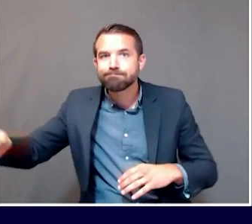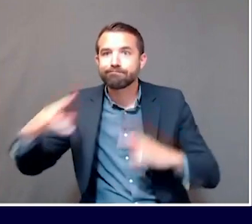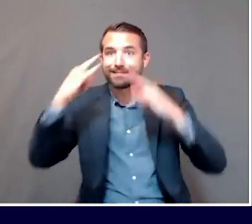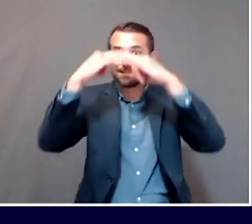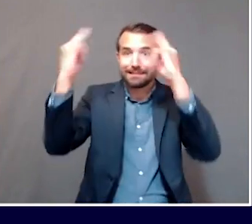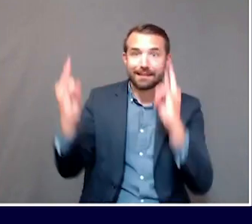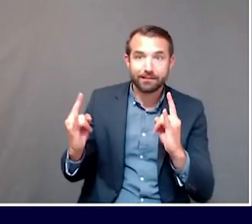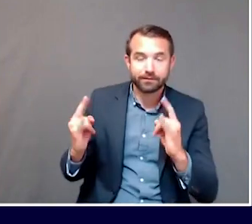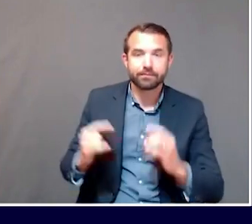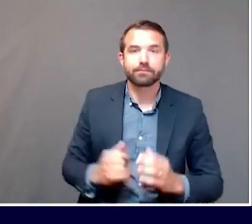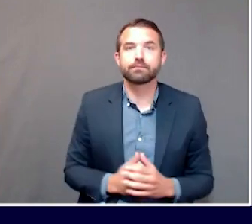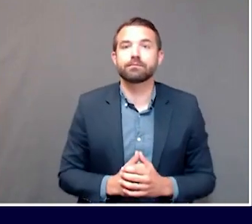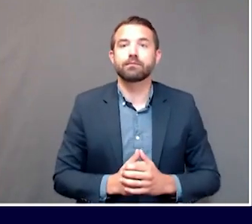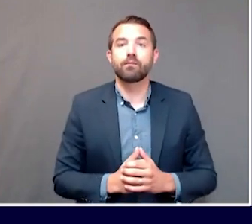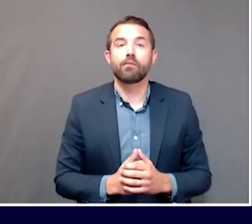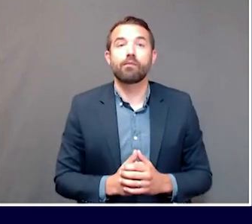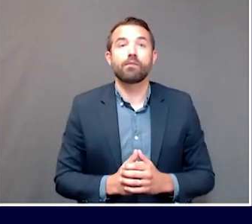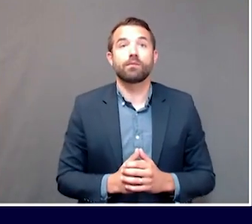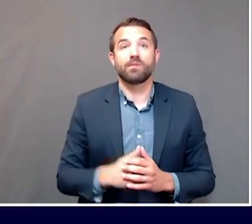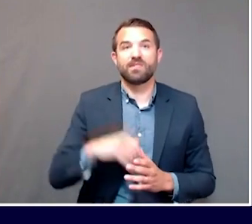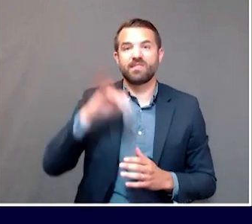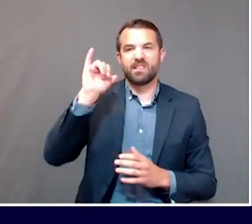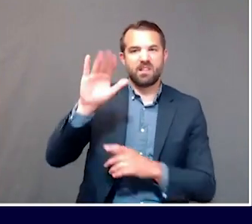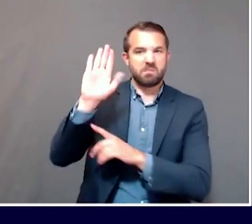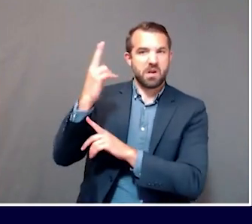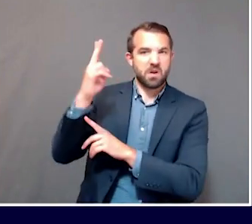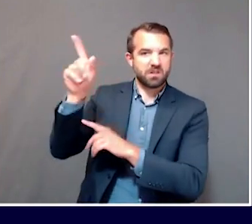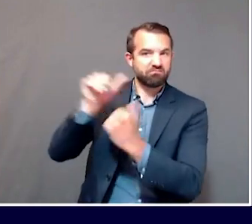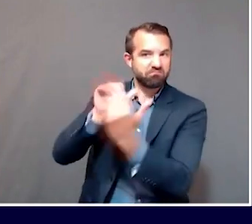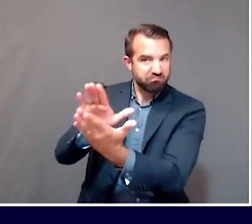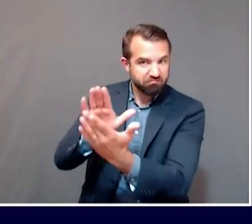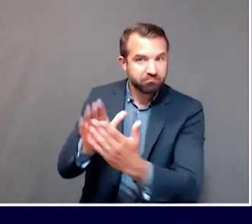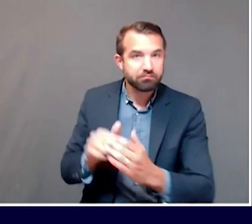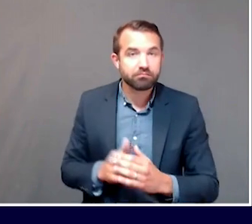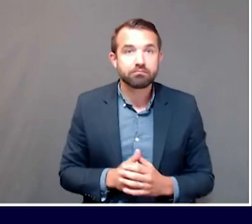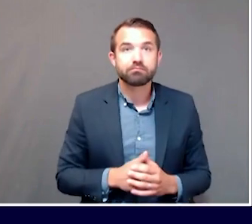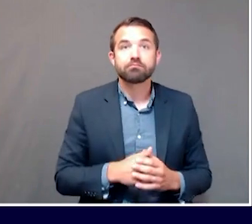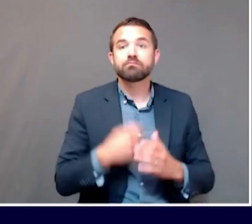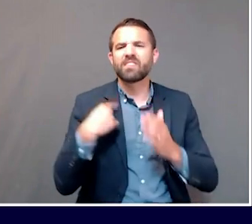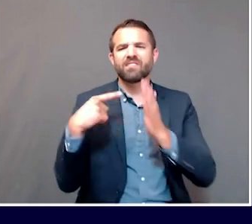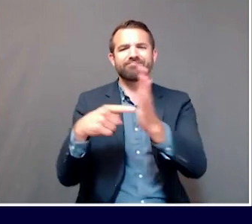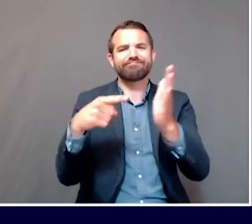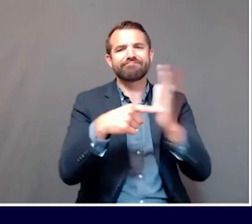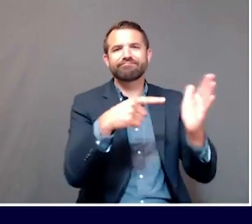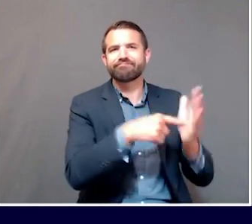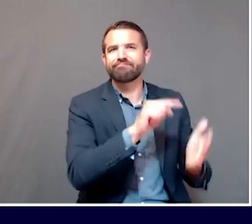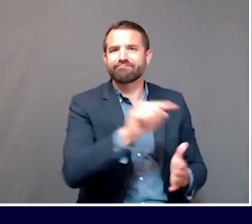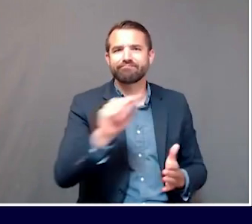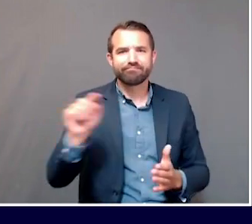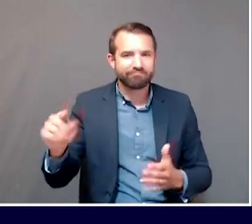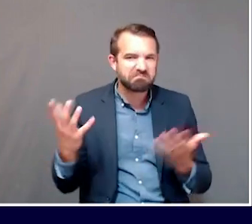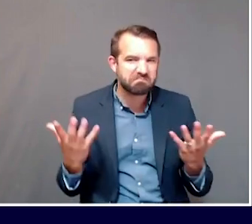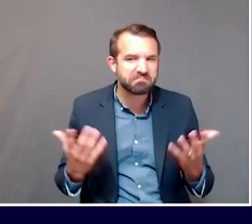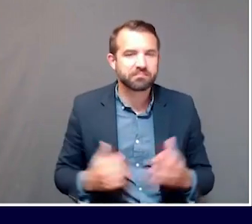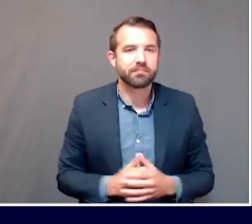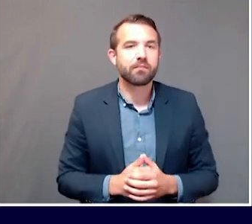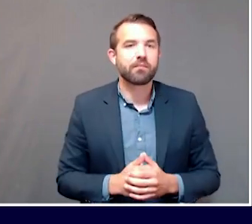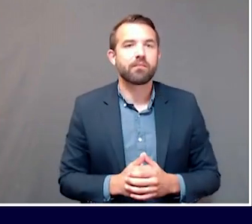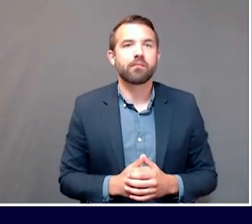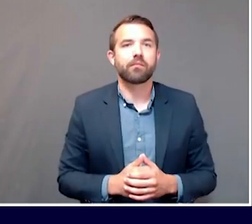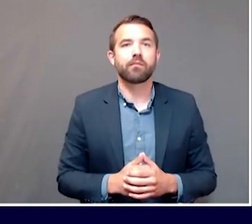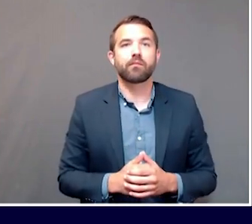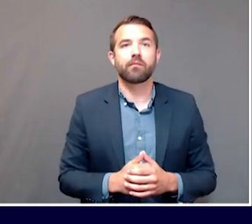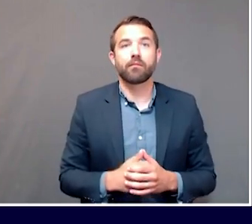now, Maine, adjusted for population, Maine ranks 7th lowest in the nation in terms of